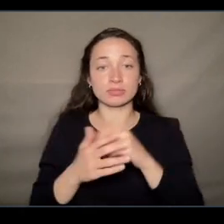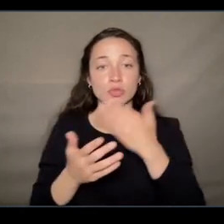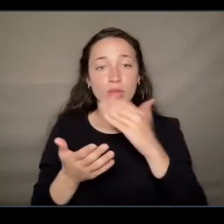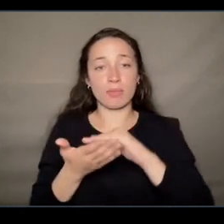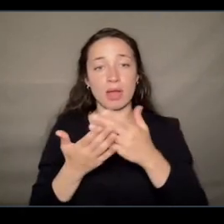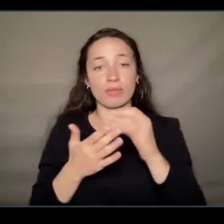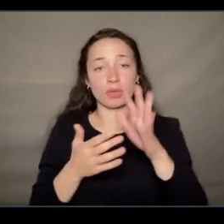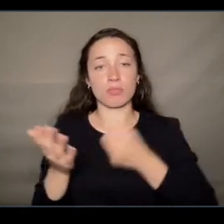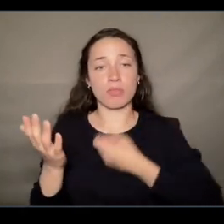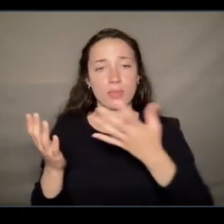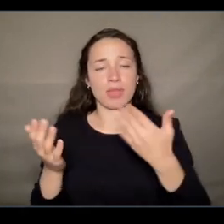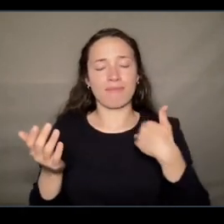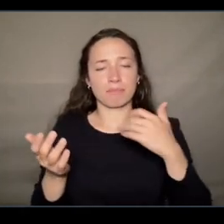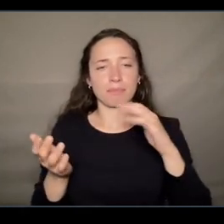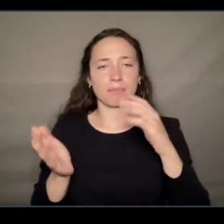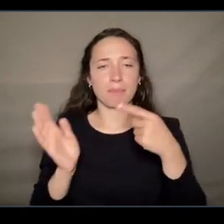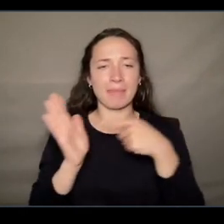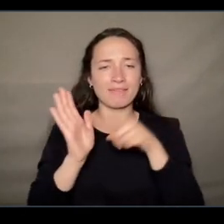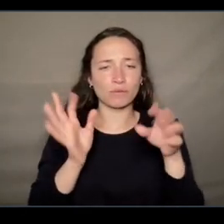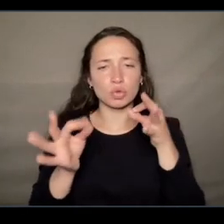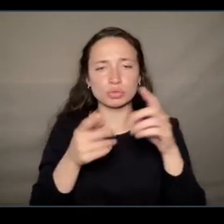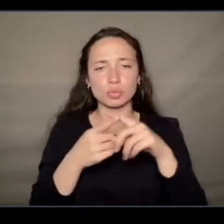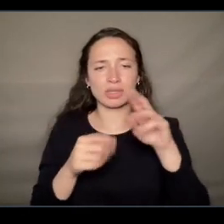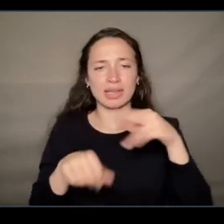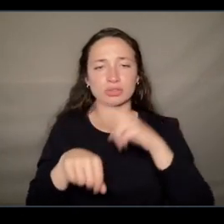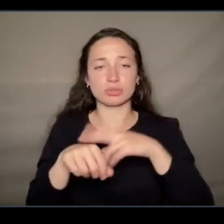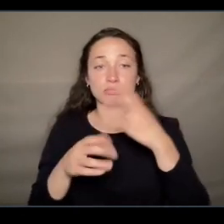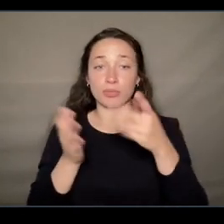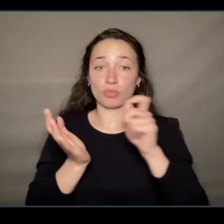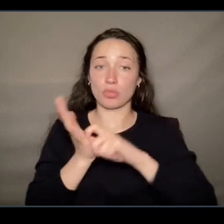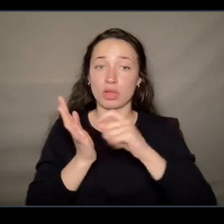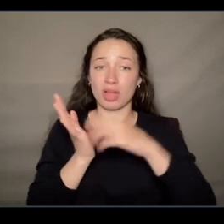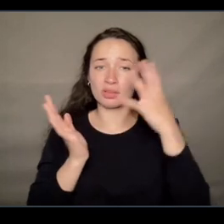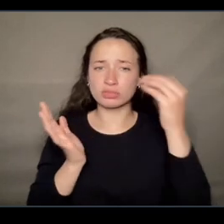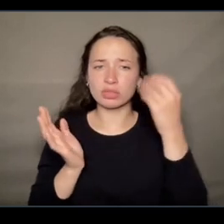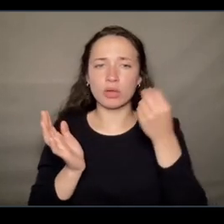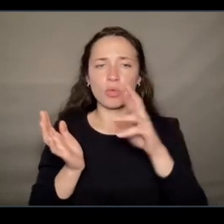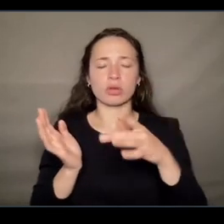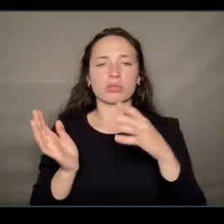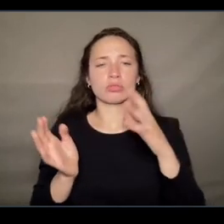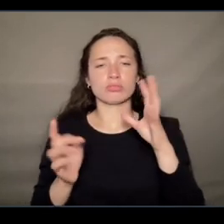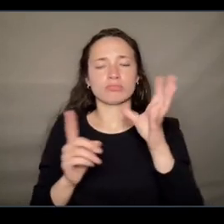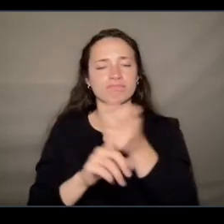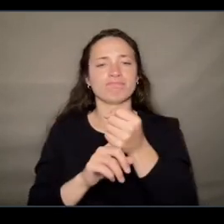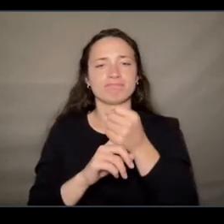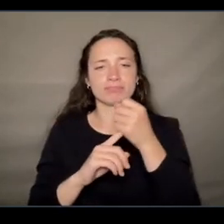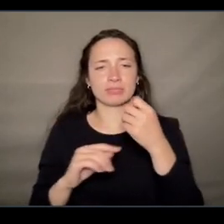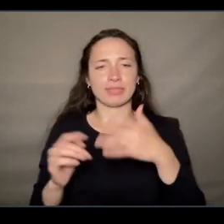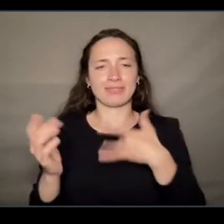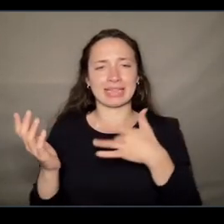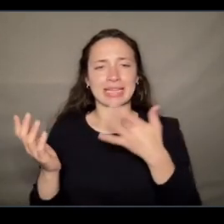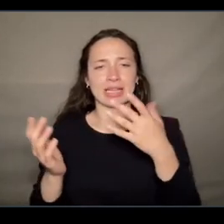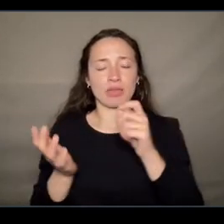good amount of your poems have metaphors to nature. And I wonder if you write outside or if you capture a feeling and write about it